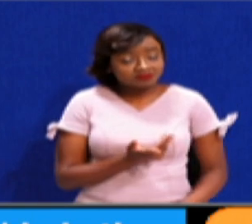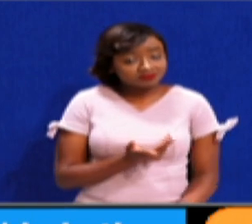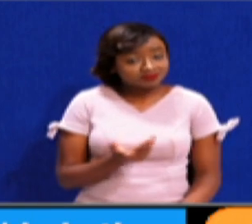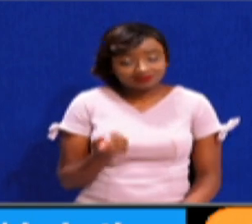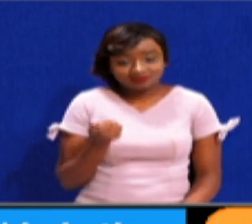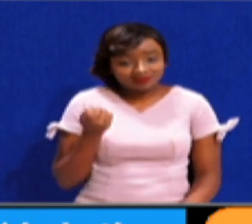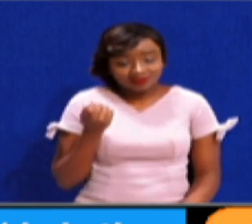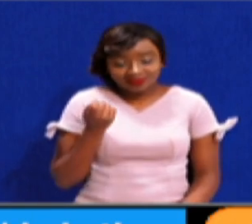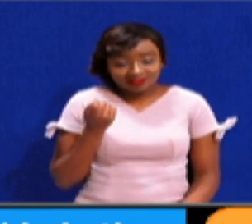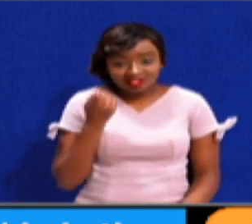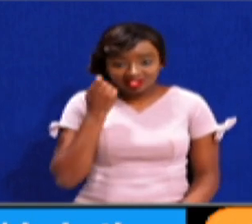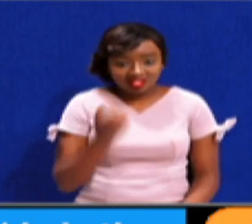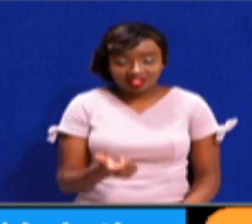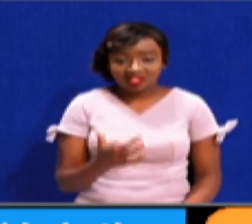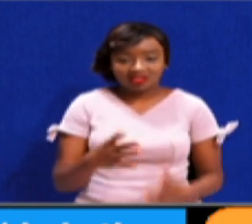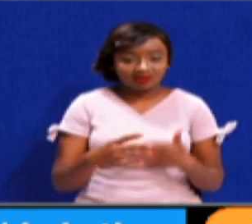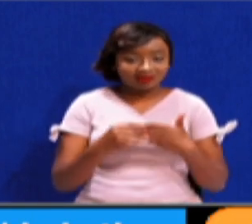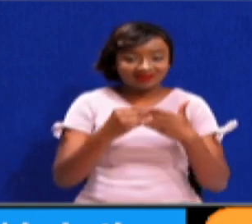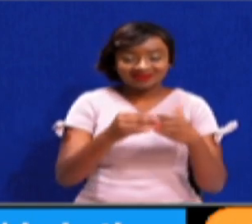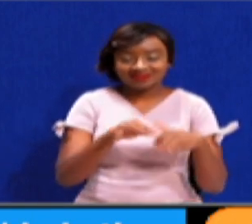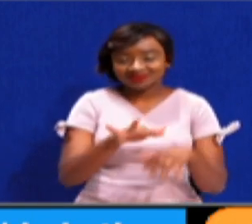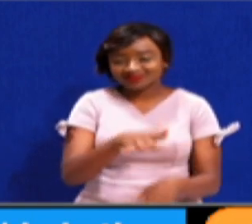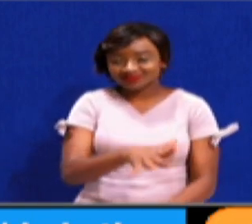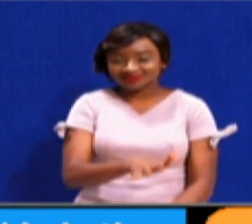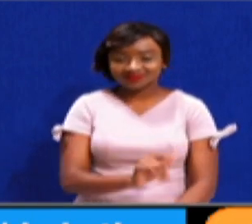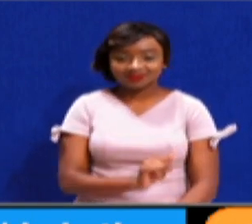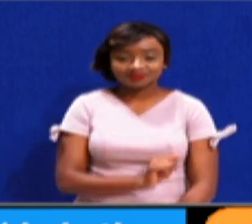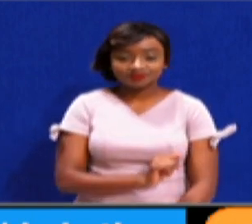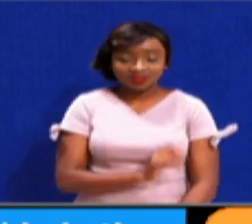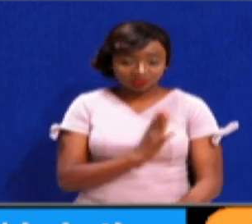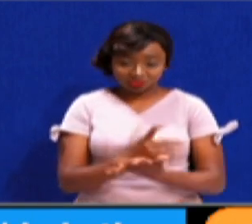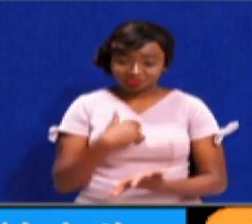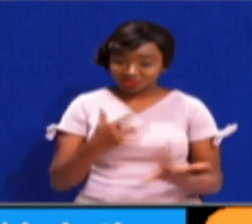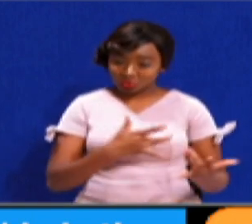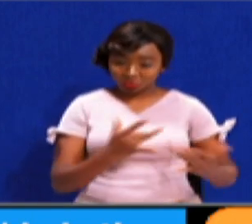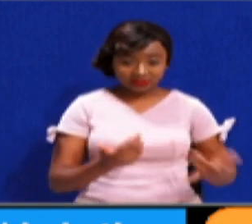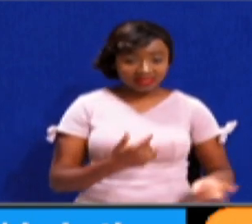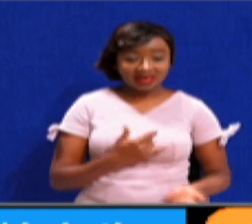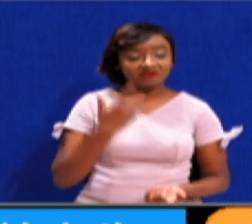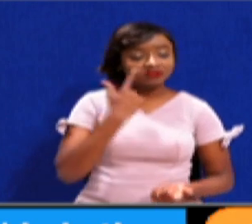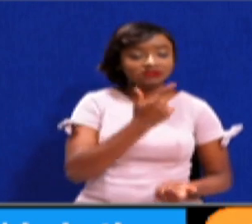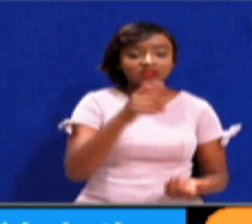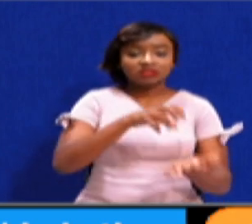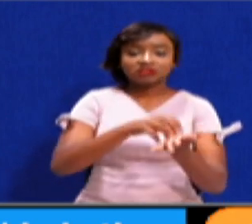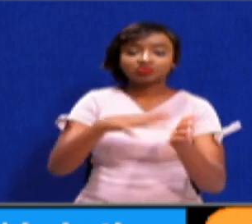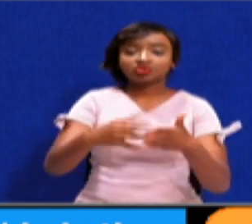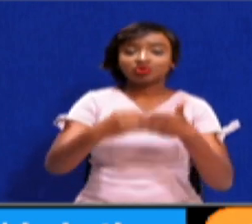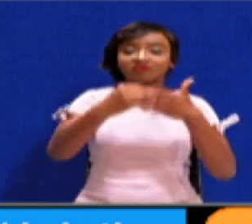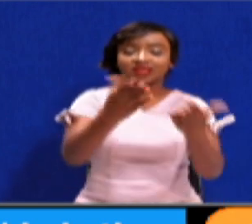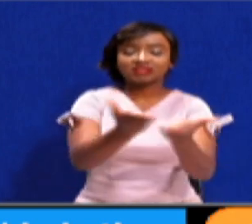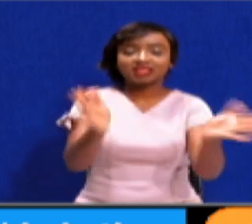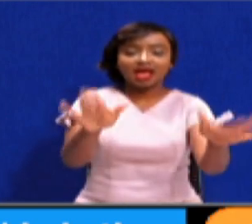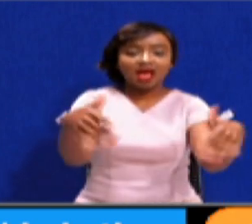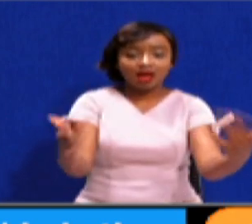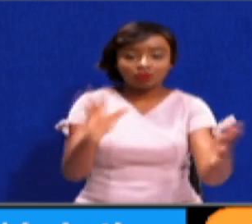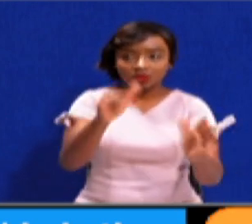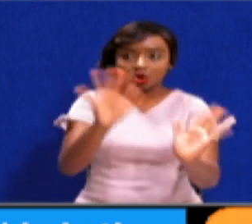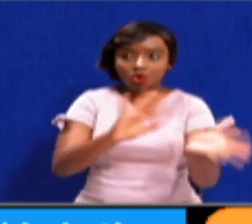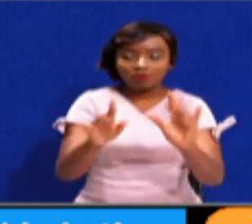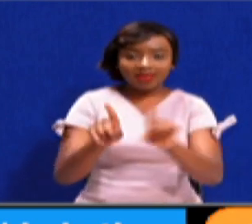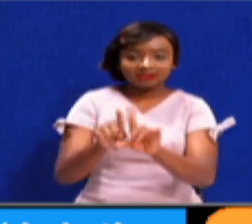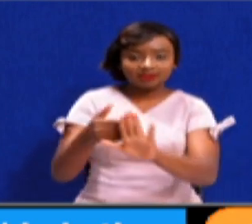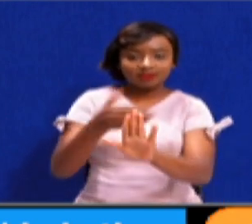a very feeble leadership, quite frankly. I'm concerned about the state of leadership, Joe, as you speak about it. And maybe if you compare it to the